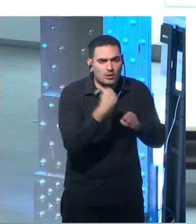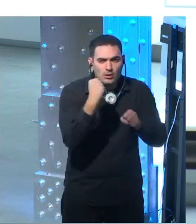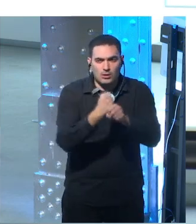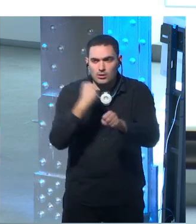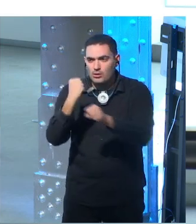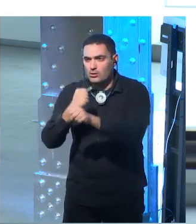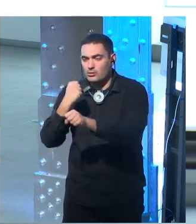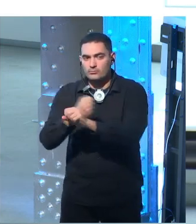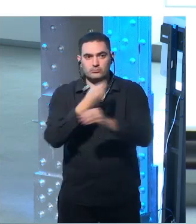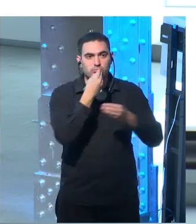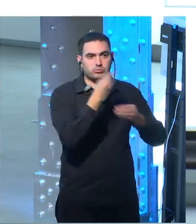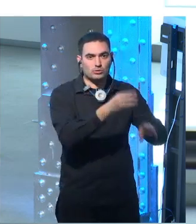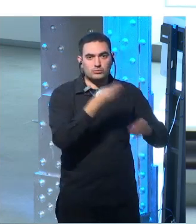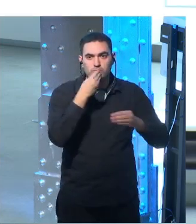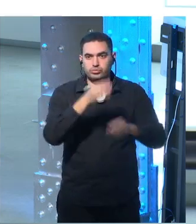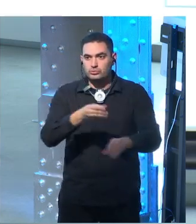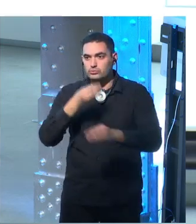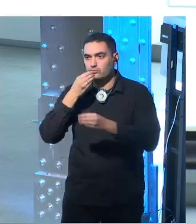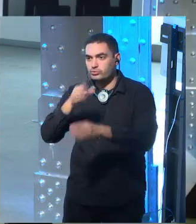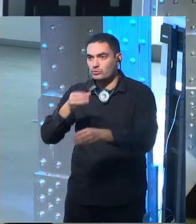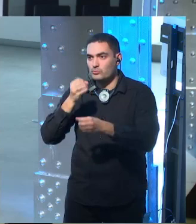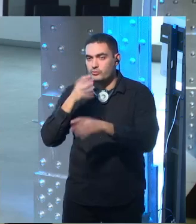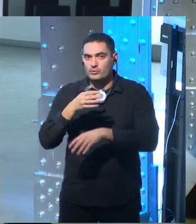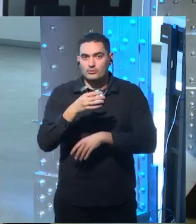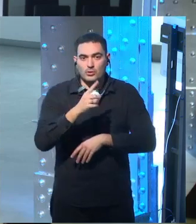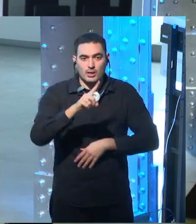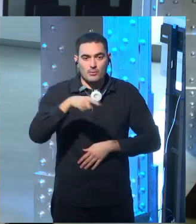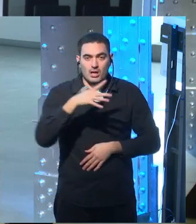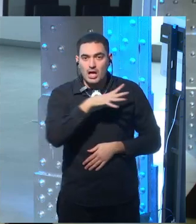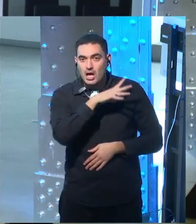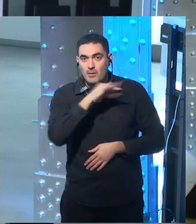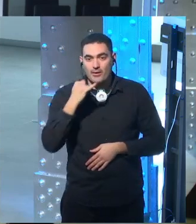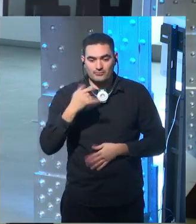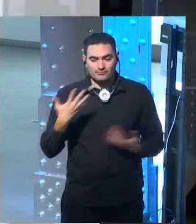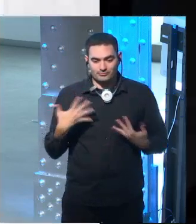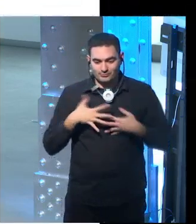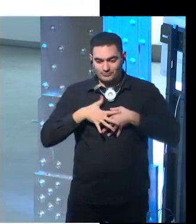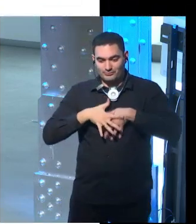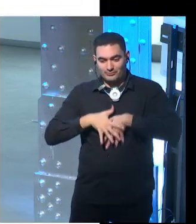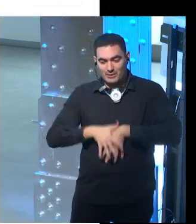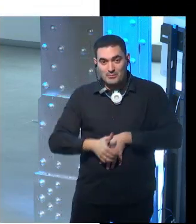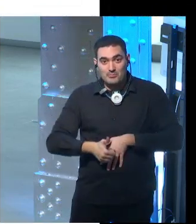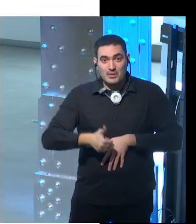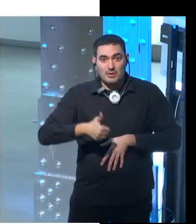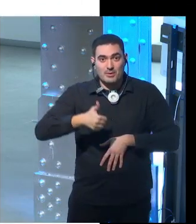making those more valuable. So it has led to a shift in income